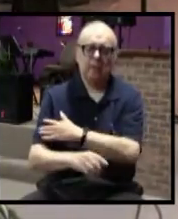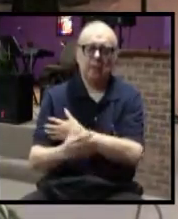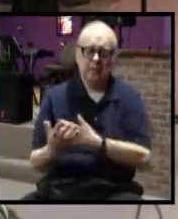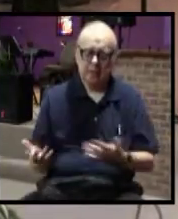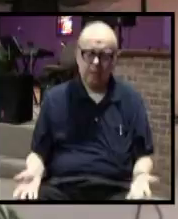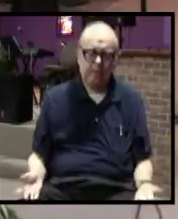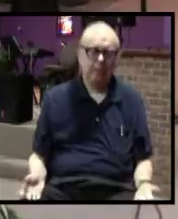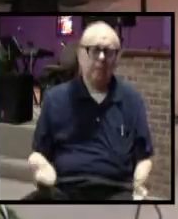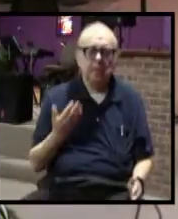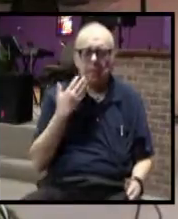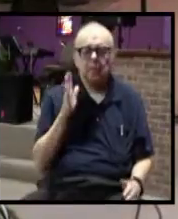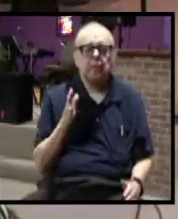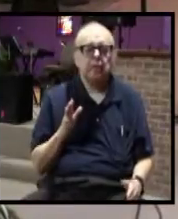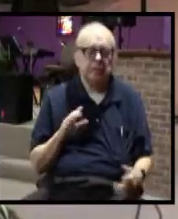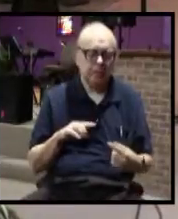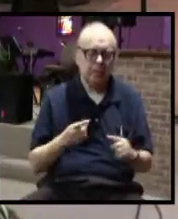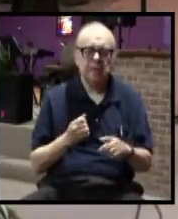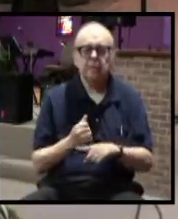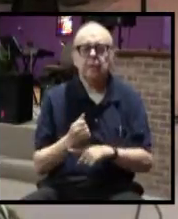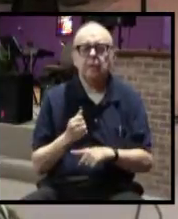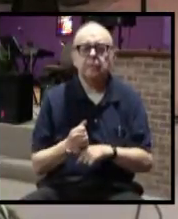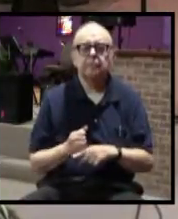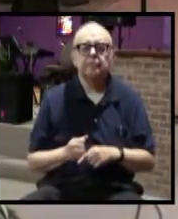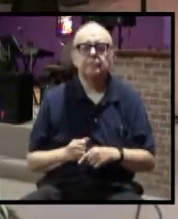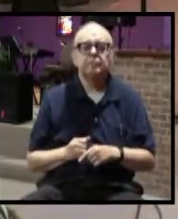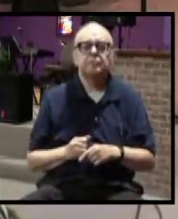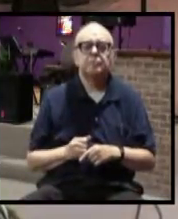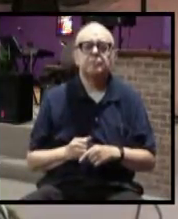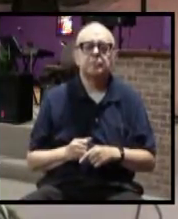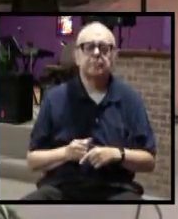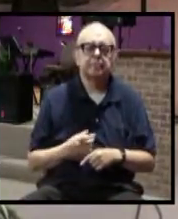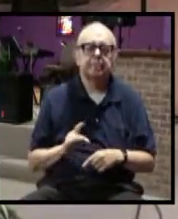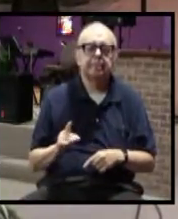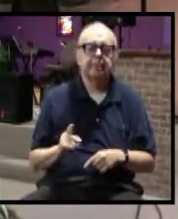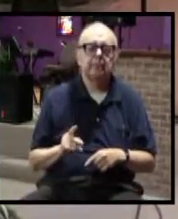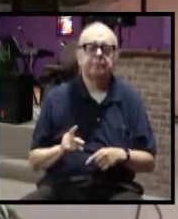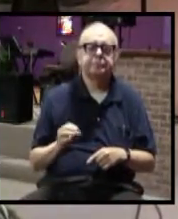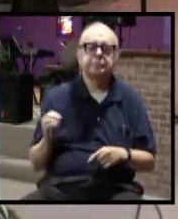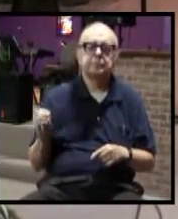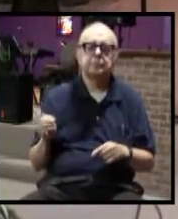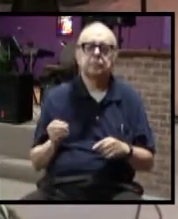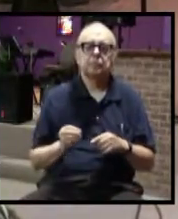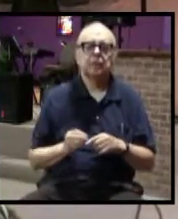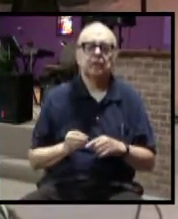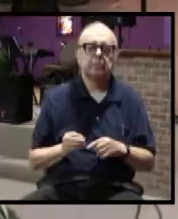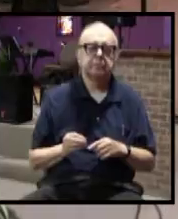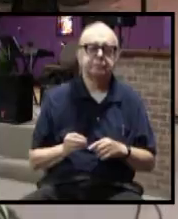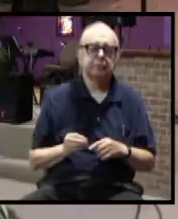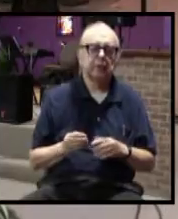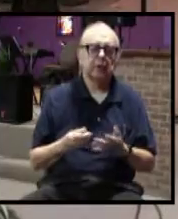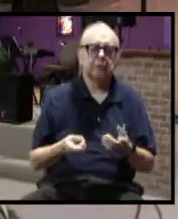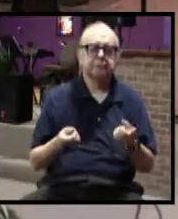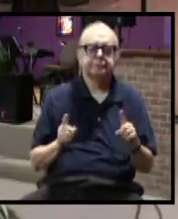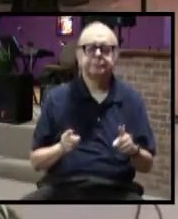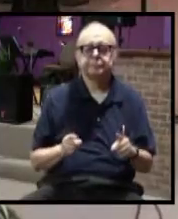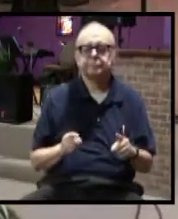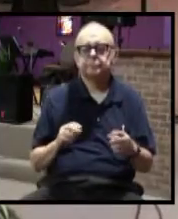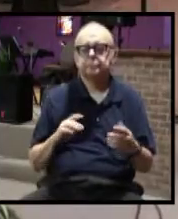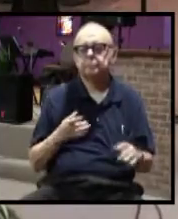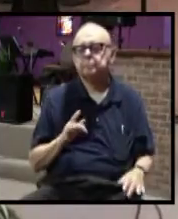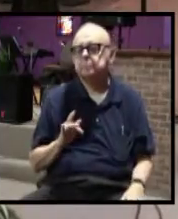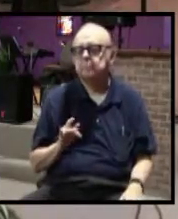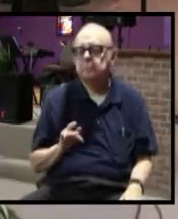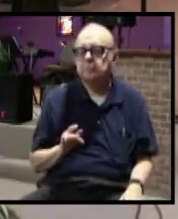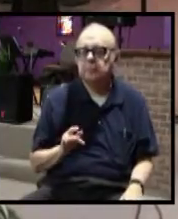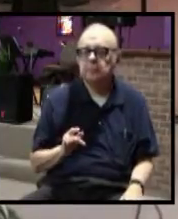limbs because they didn't know that they had hurt themselves. And so, it ended up